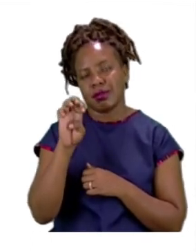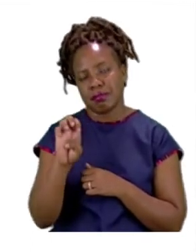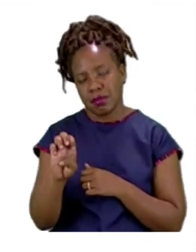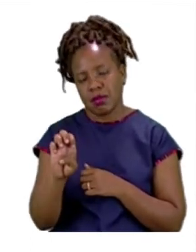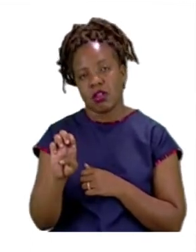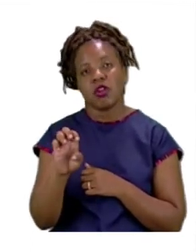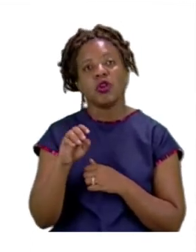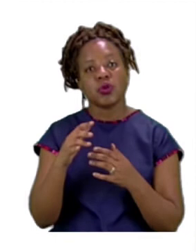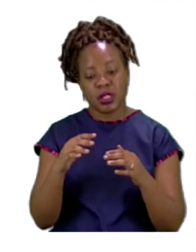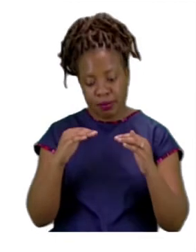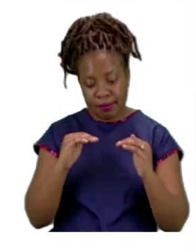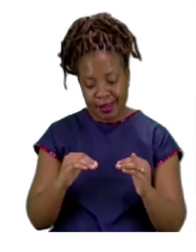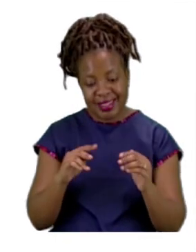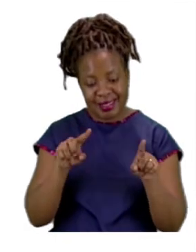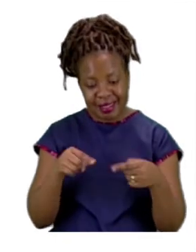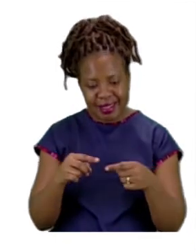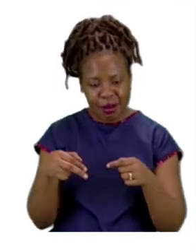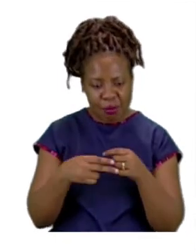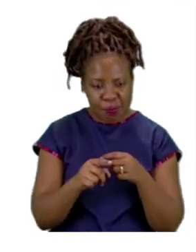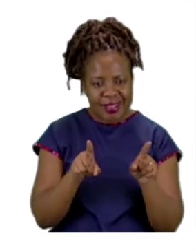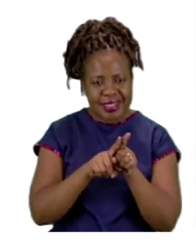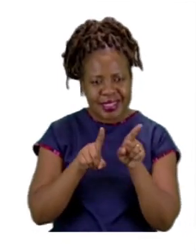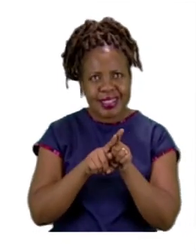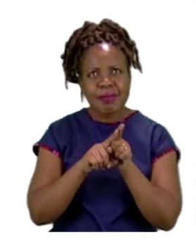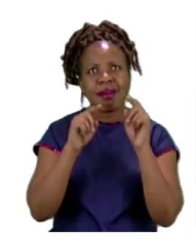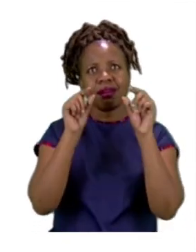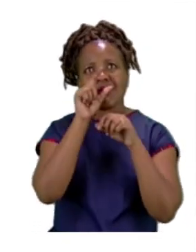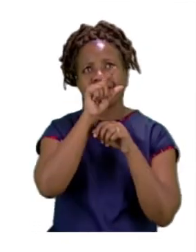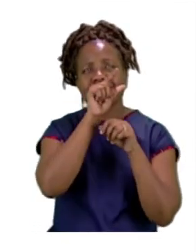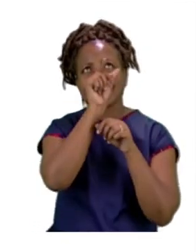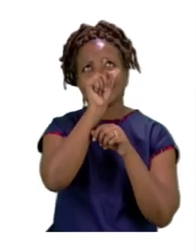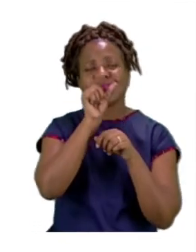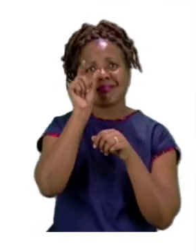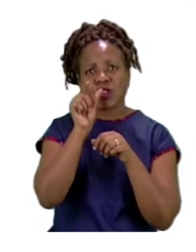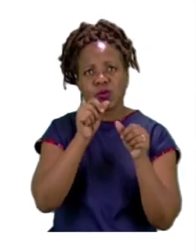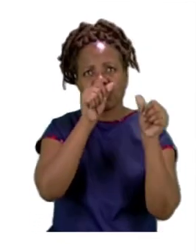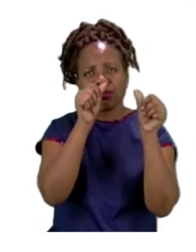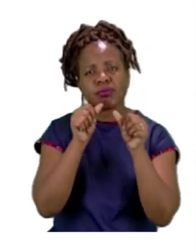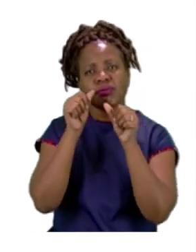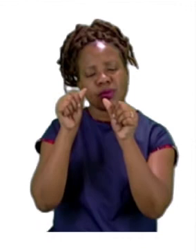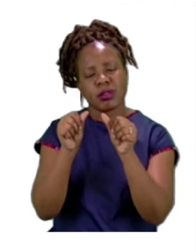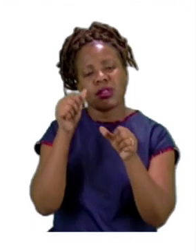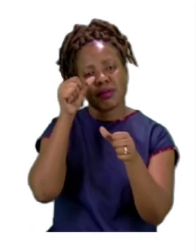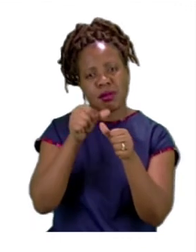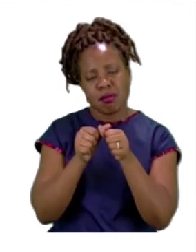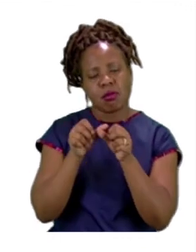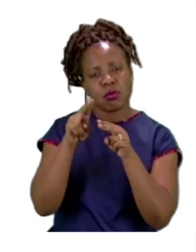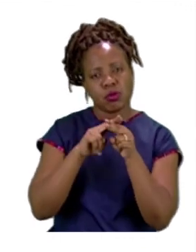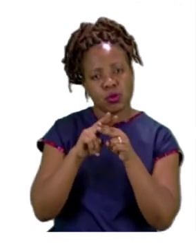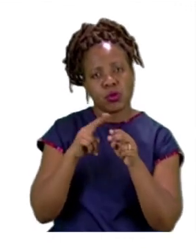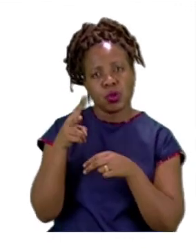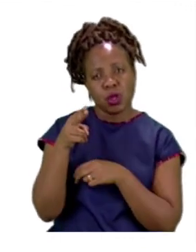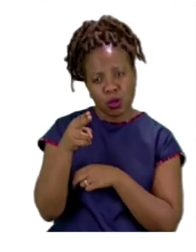you are done cutting, please make sure that you put your pair of scissors away. Also, make sure that you close